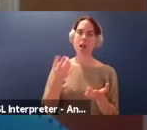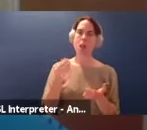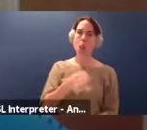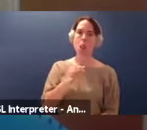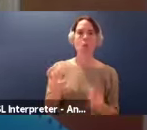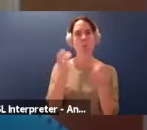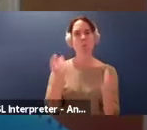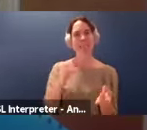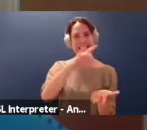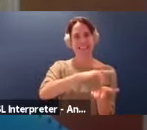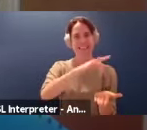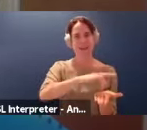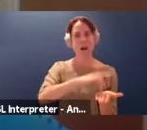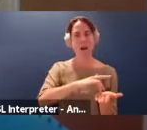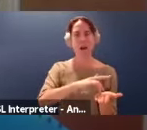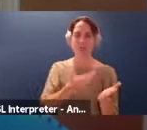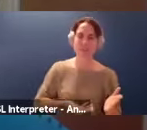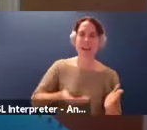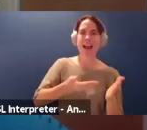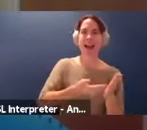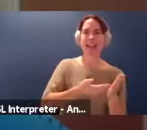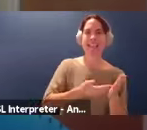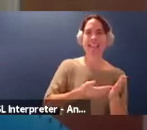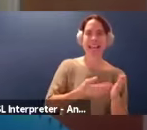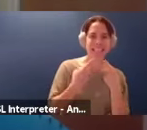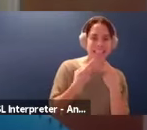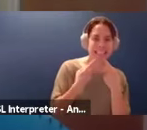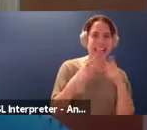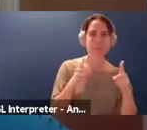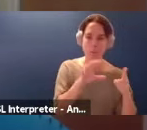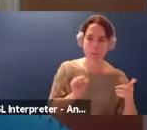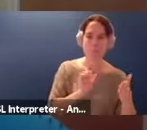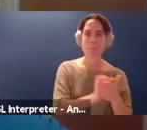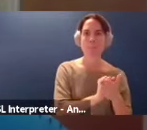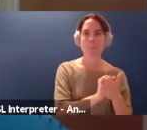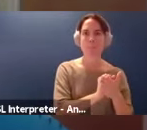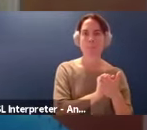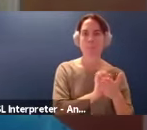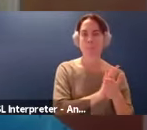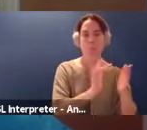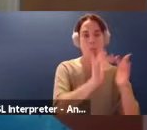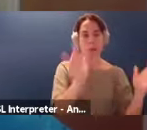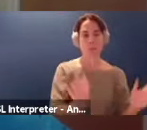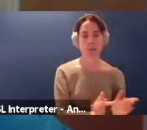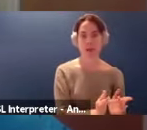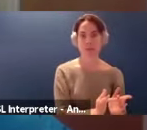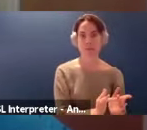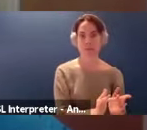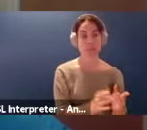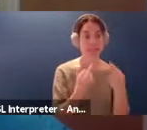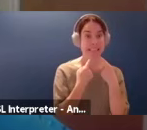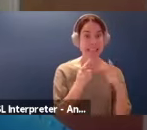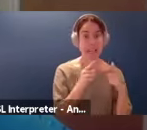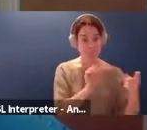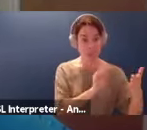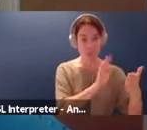statement about the black lives matter movement on its website the statement is followed by links to understanding white